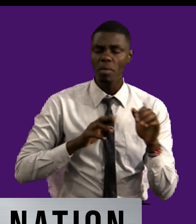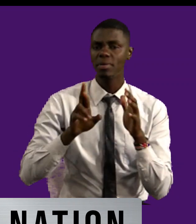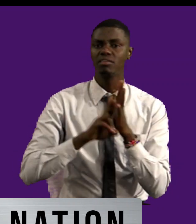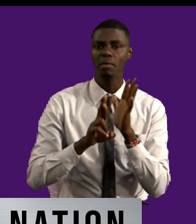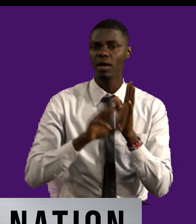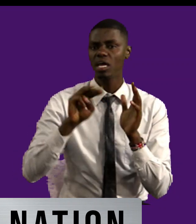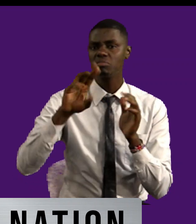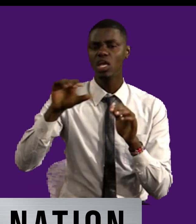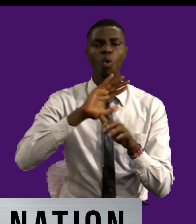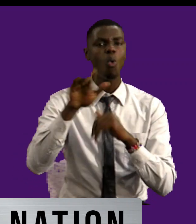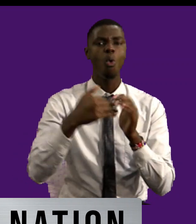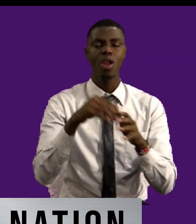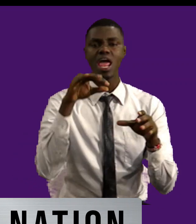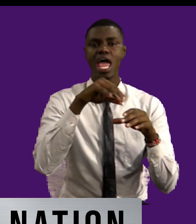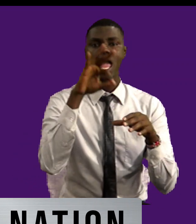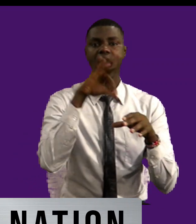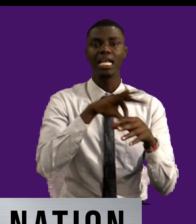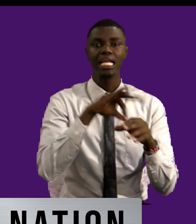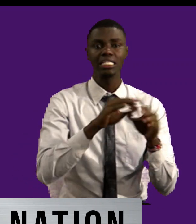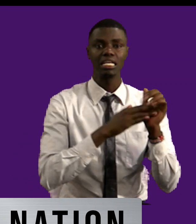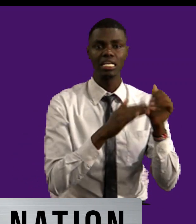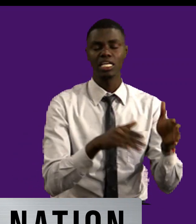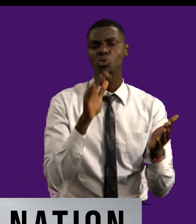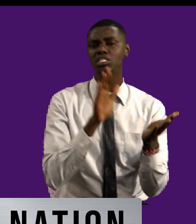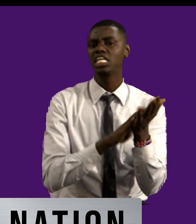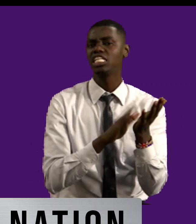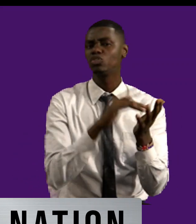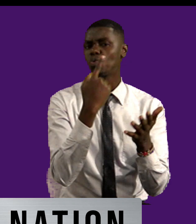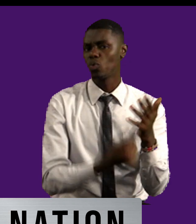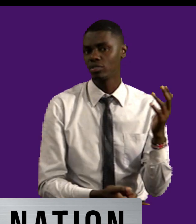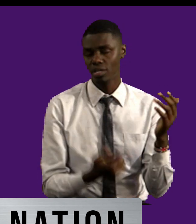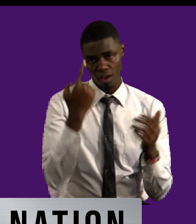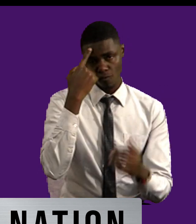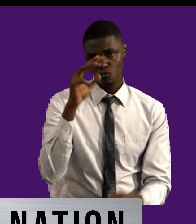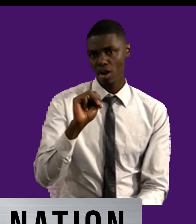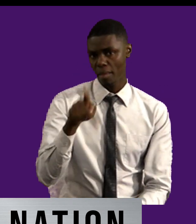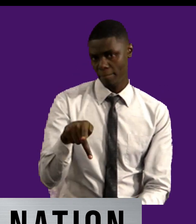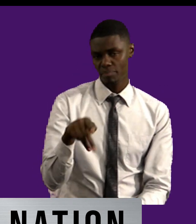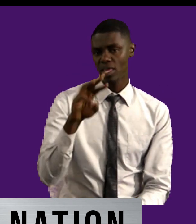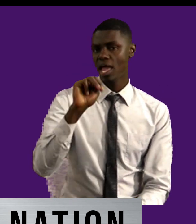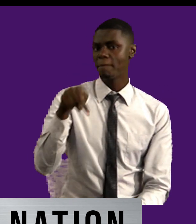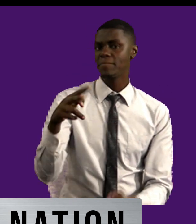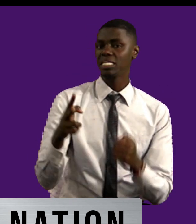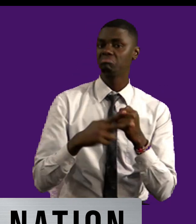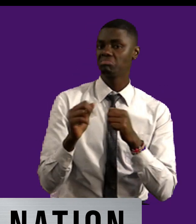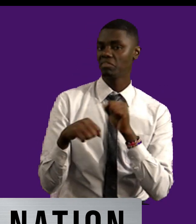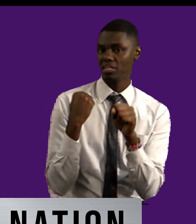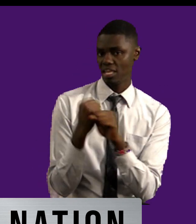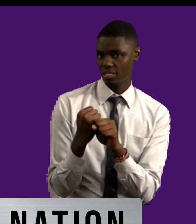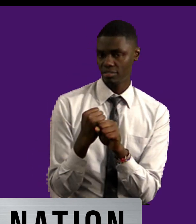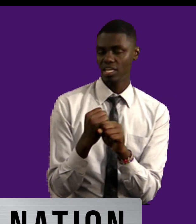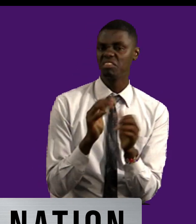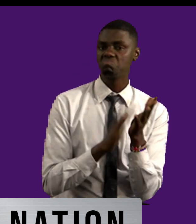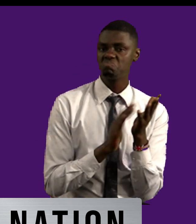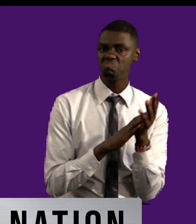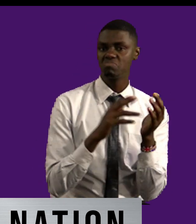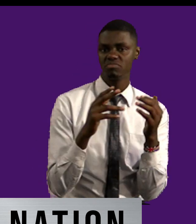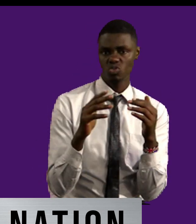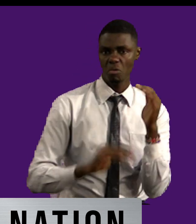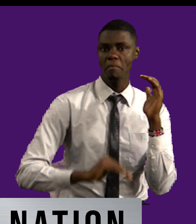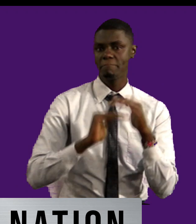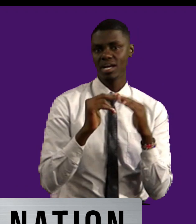all elected leaders. What is the suggestion so far for an MP? For an MP is 7 years. They're suggesting 7